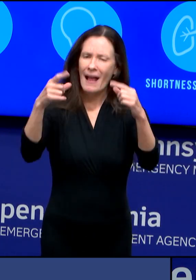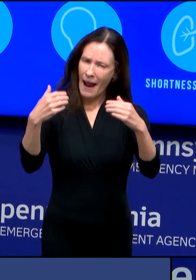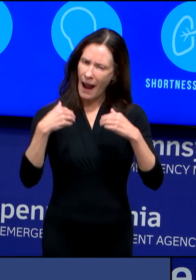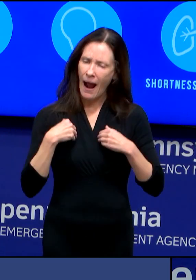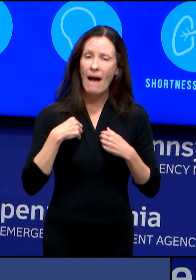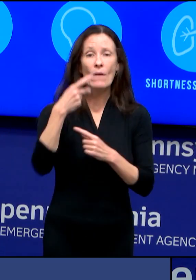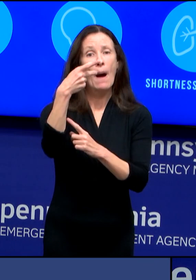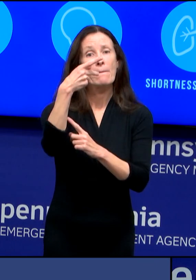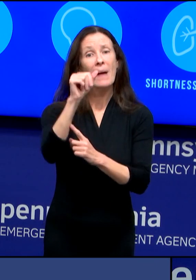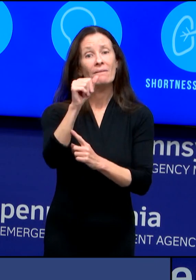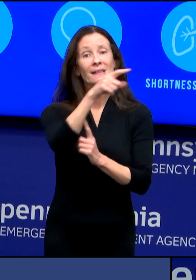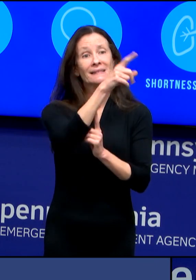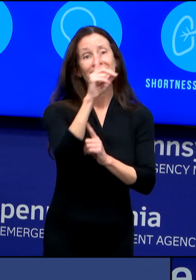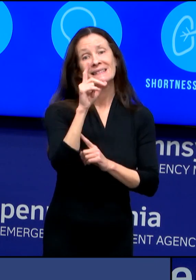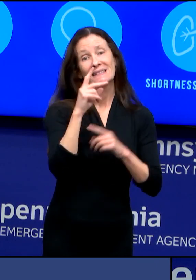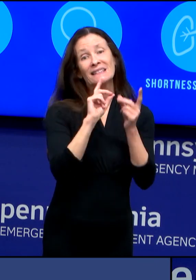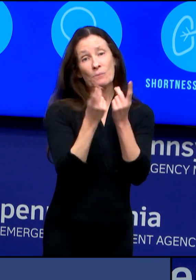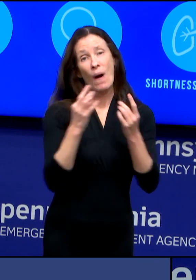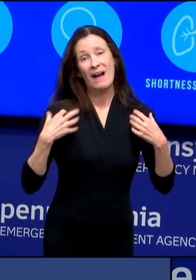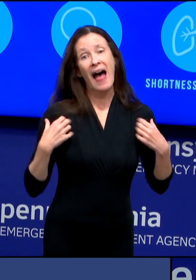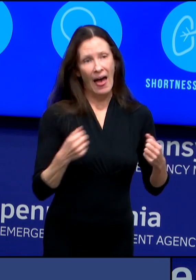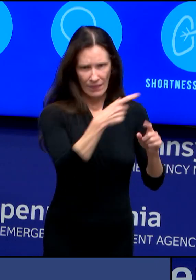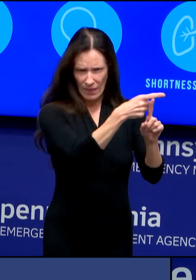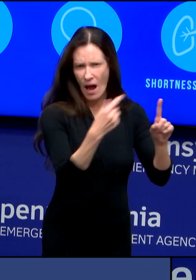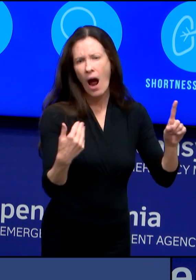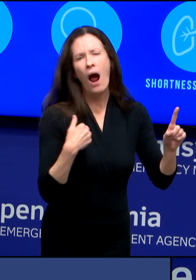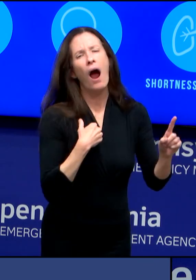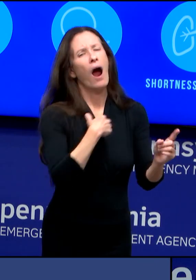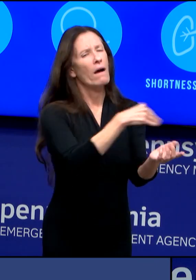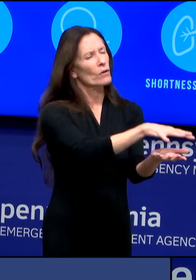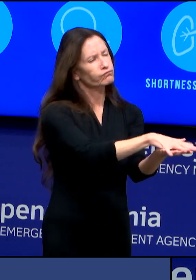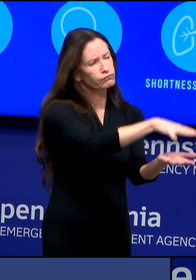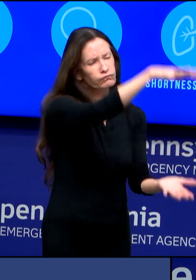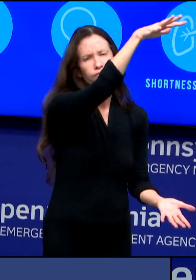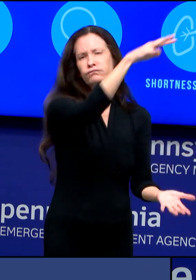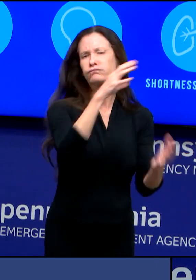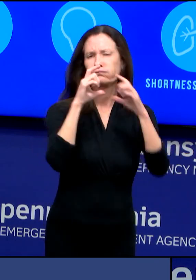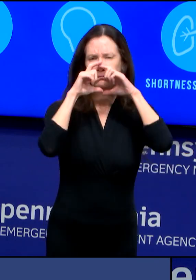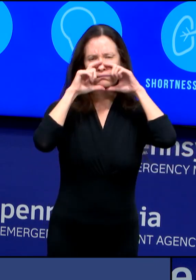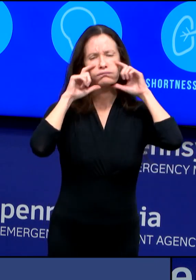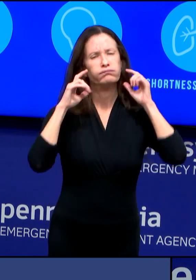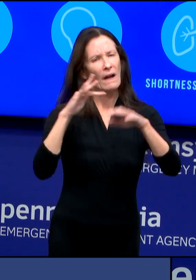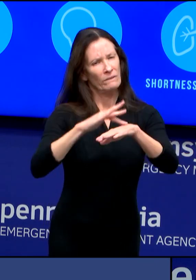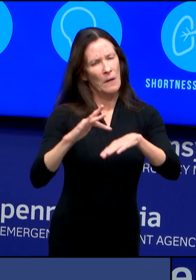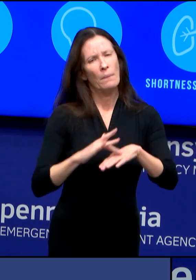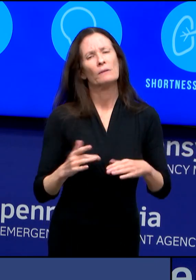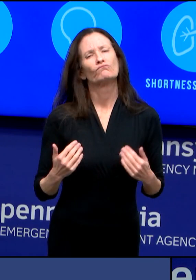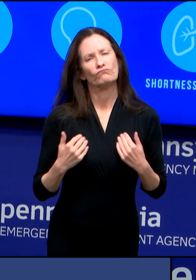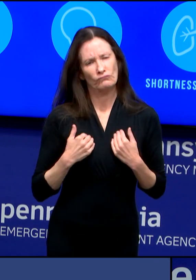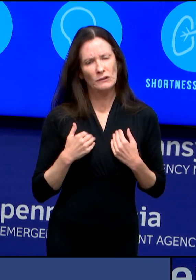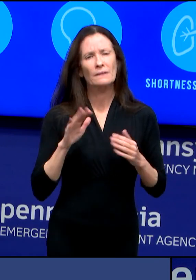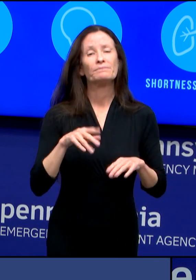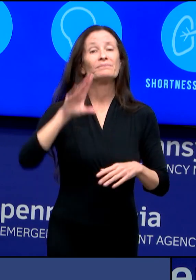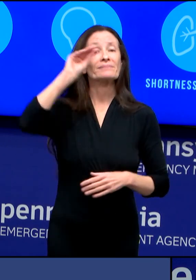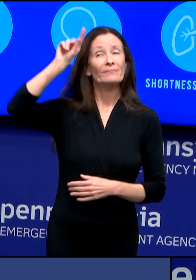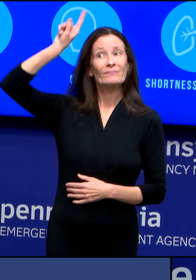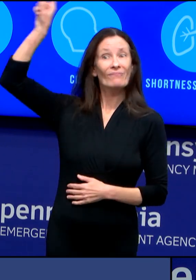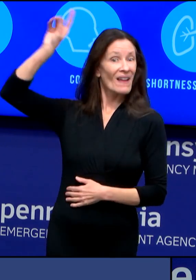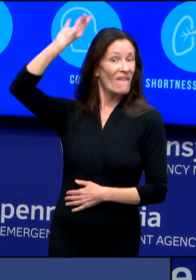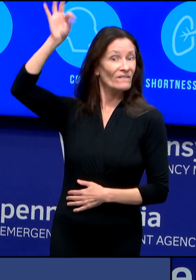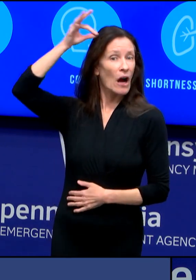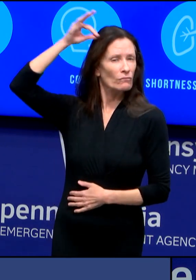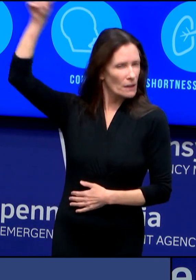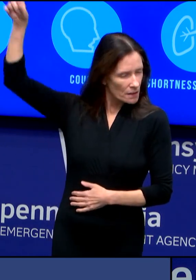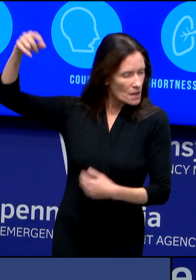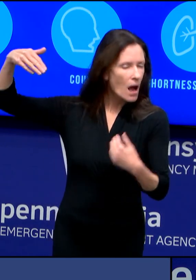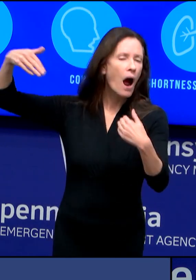than 1 million masks that are available, and then we are receiving stockpiles from the national store of